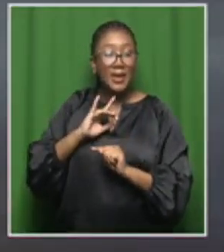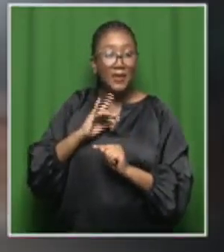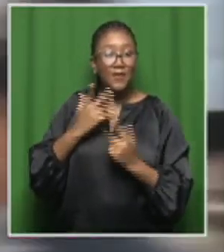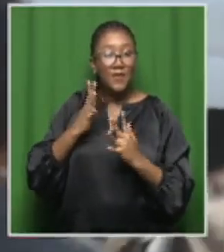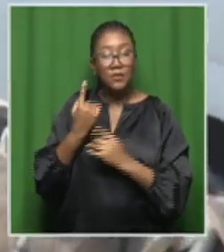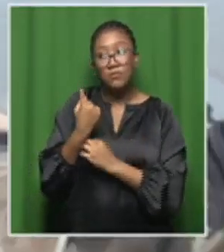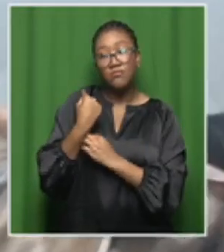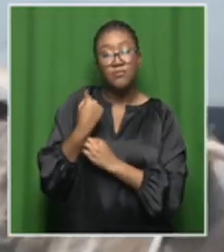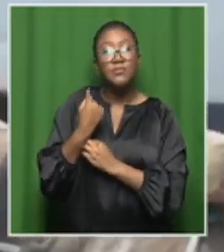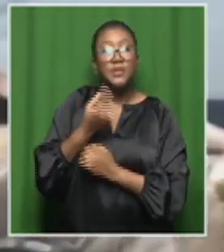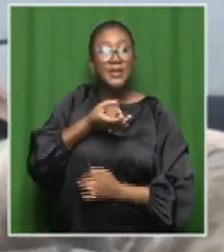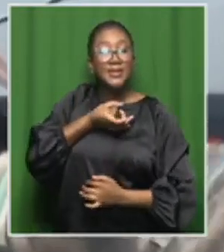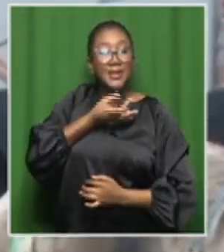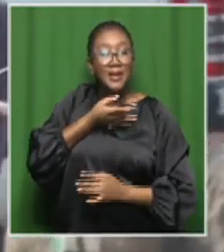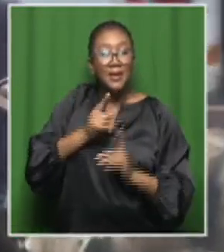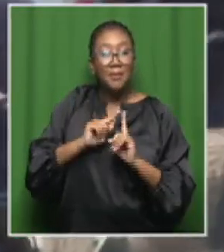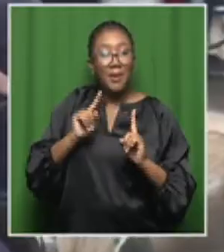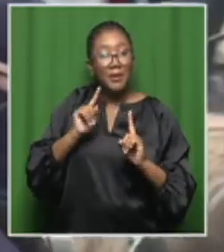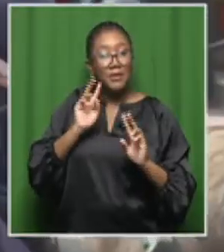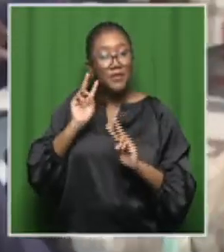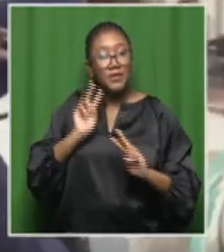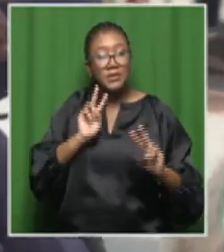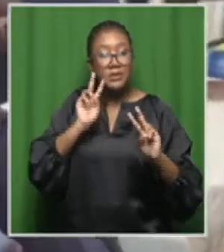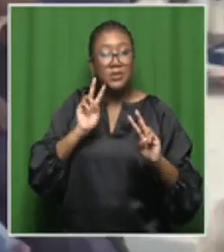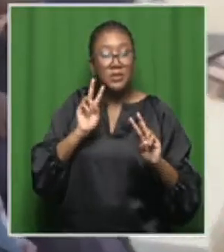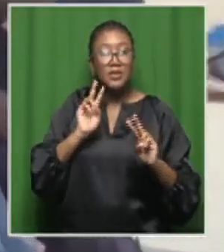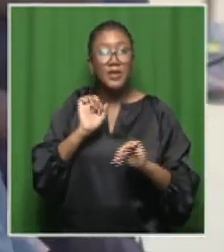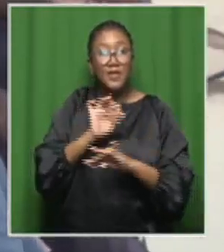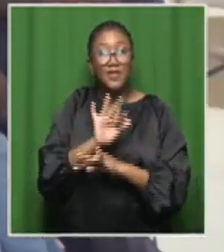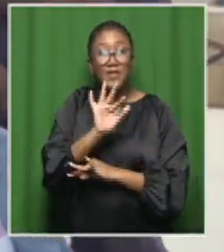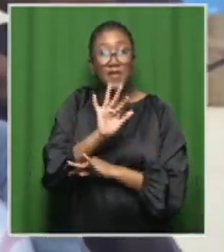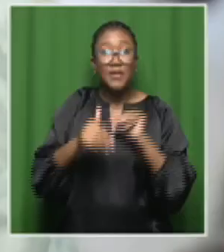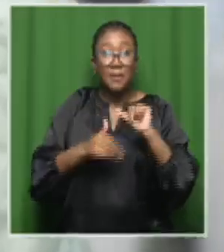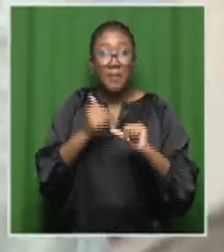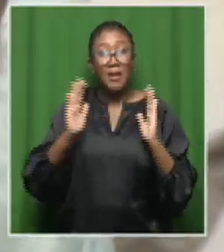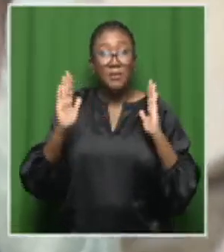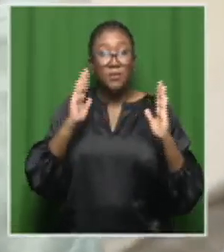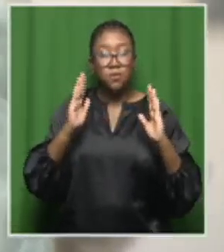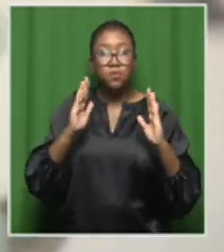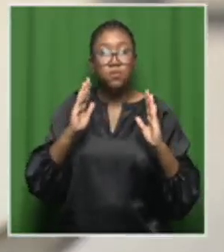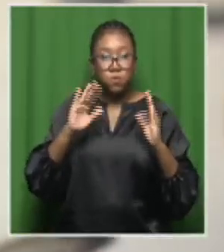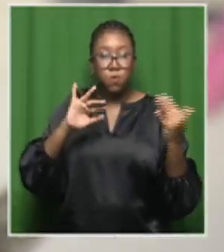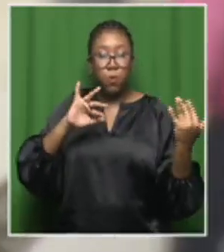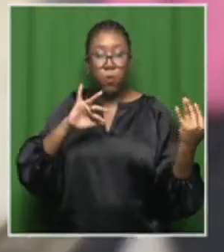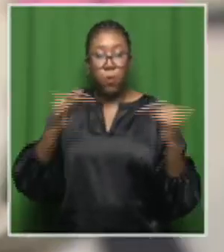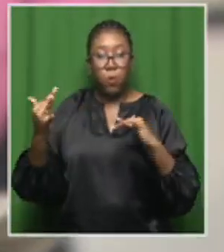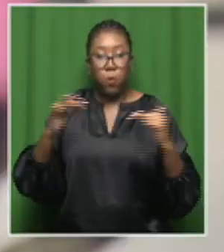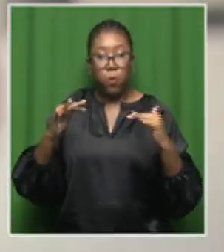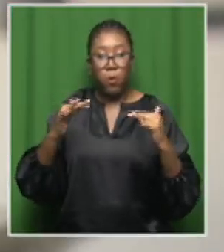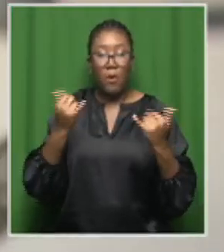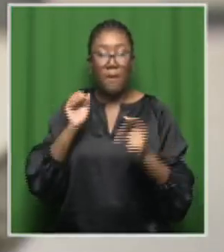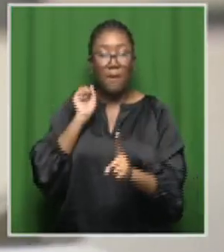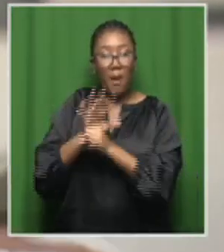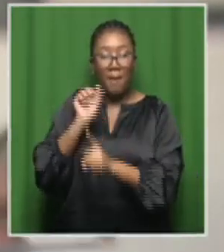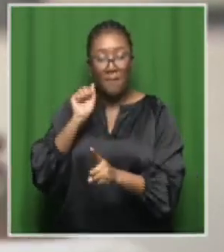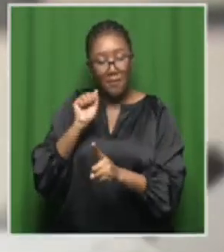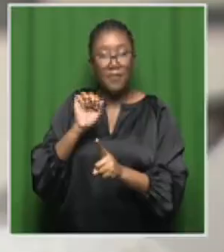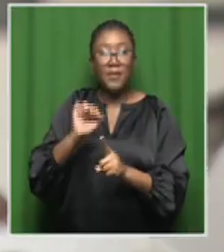Saturday, some reflections on what 15 months of a devastating conflict has had on the lives of Gaza's